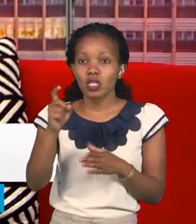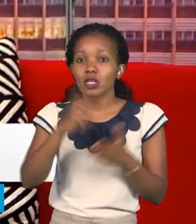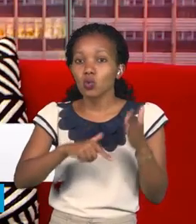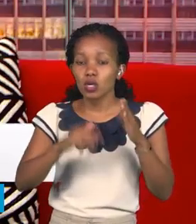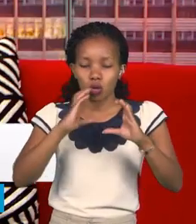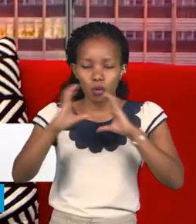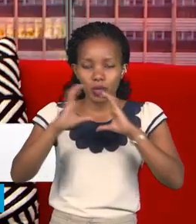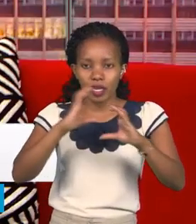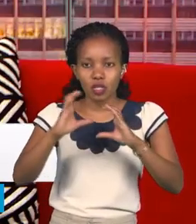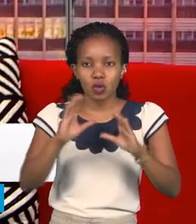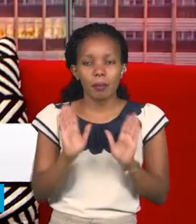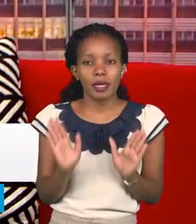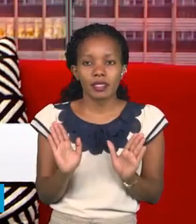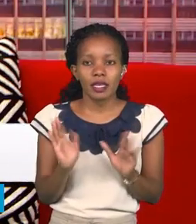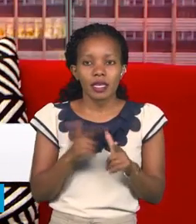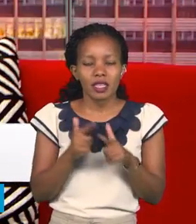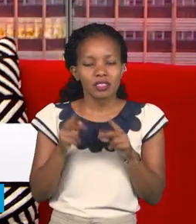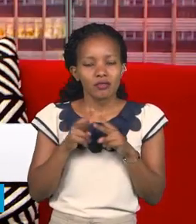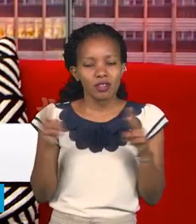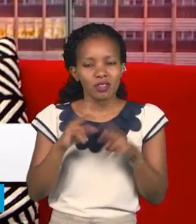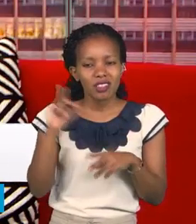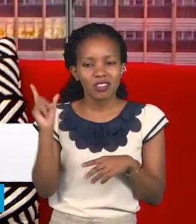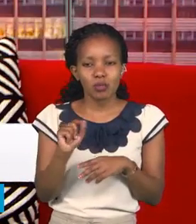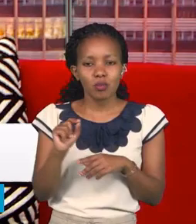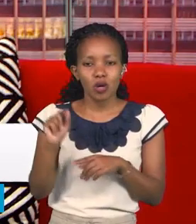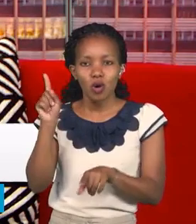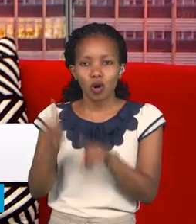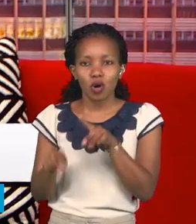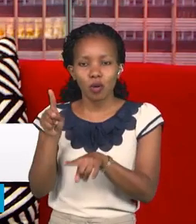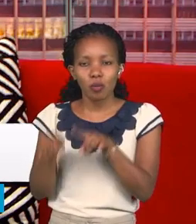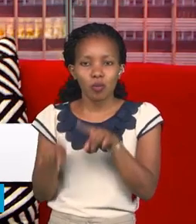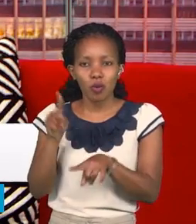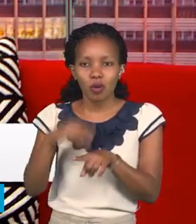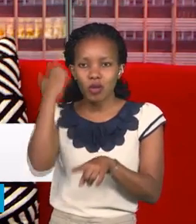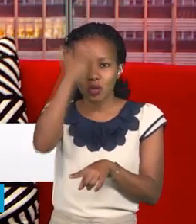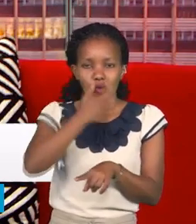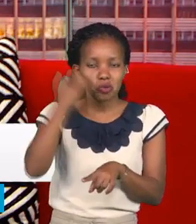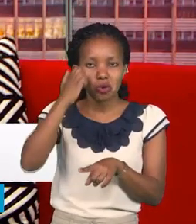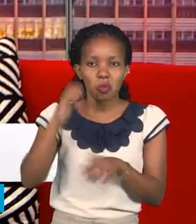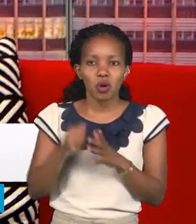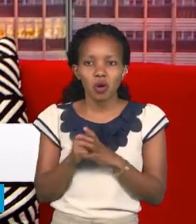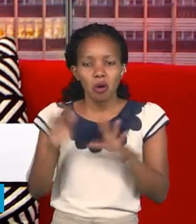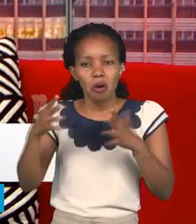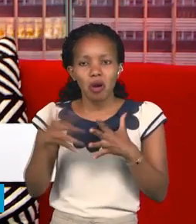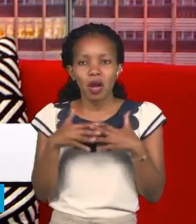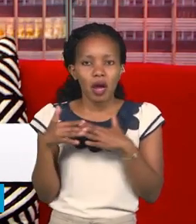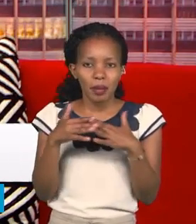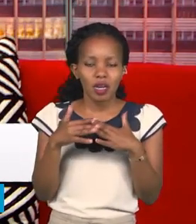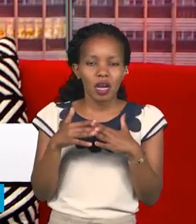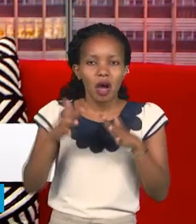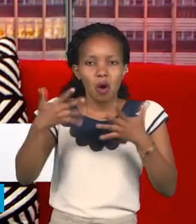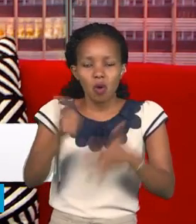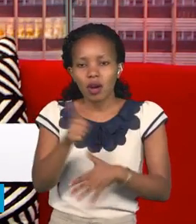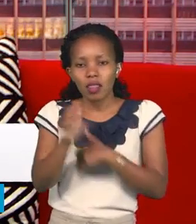communication. Absolutely. And then it's very affordable prices as compared to Europe or to, you know, America or other